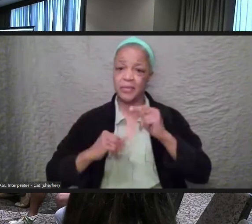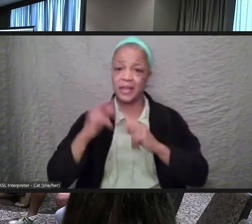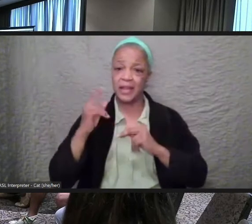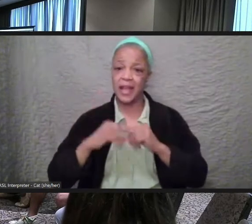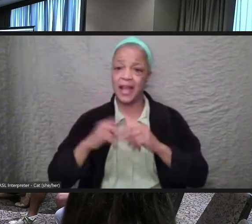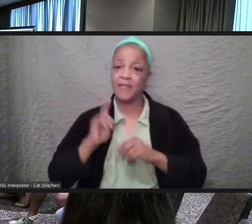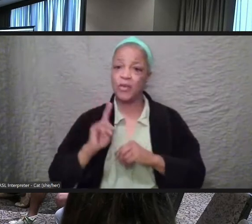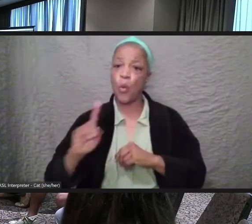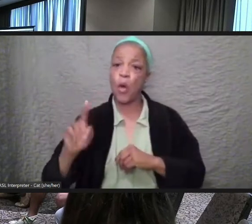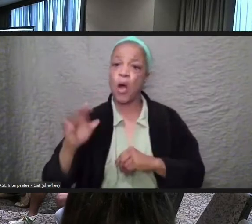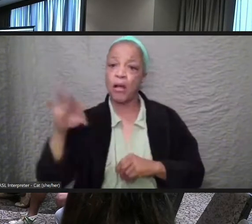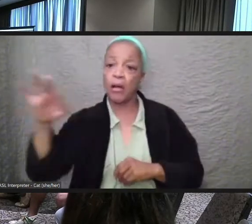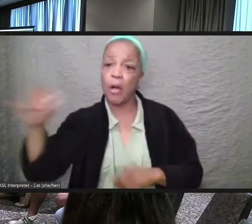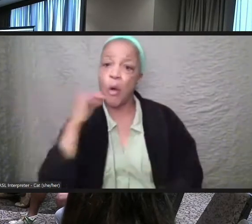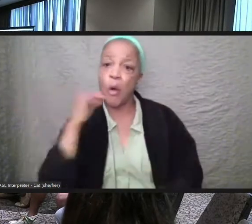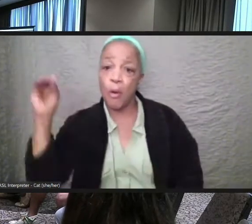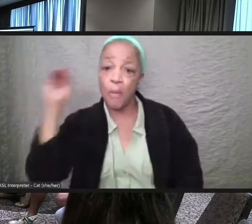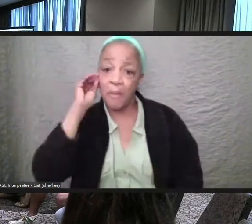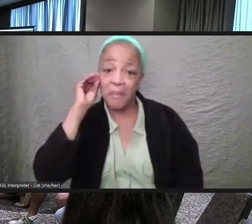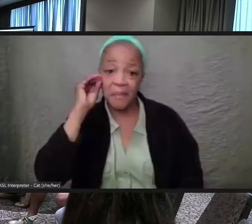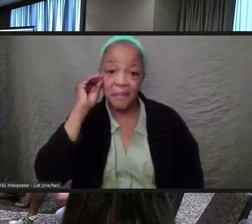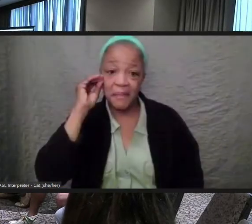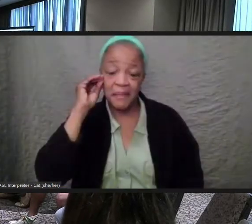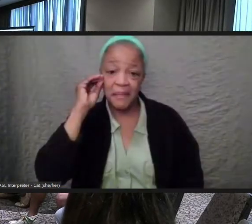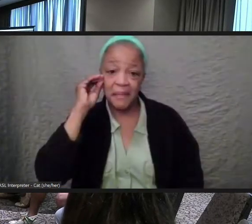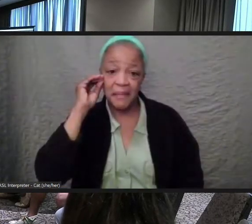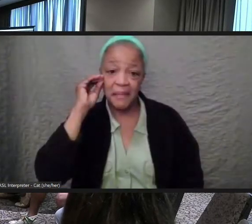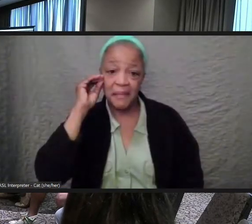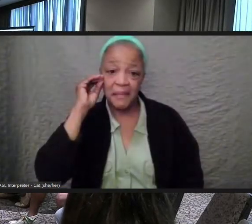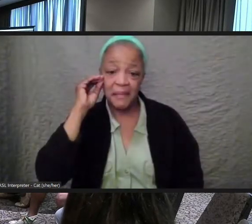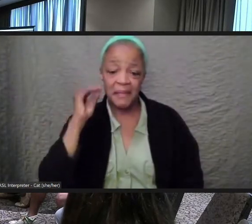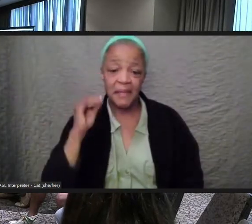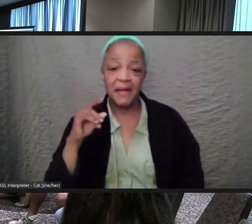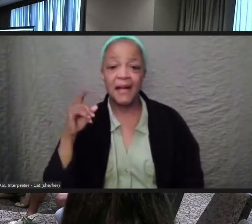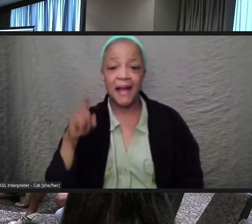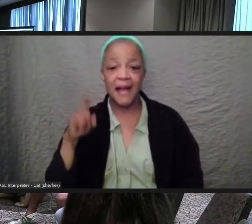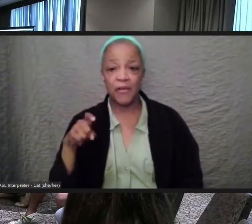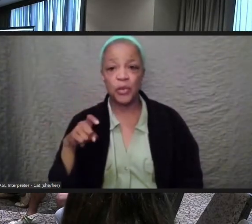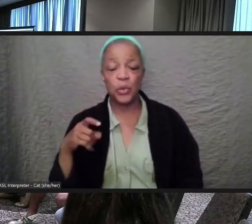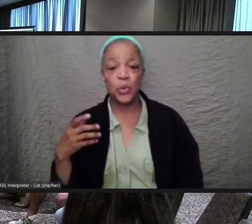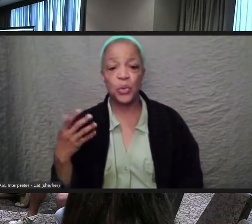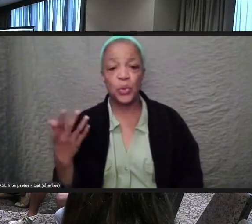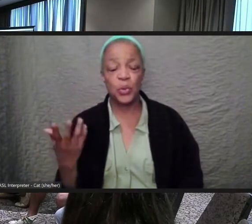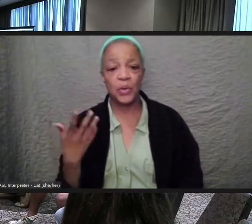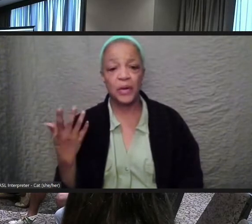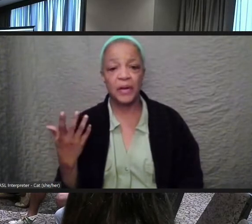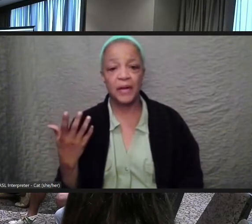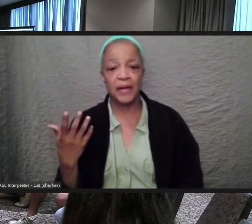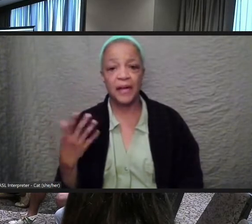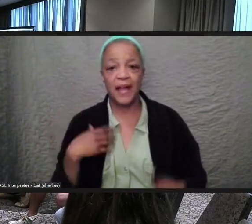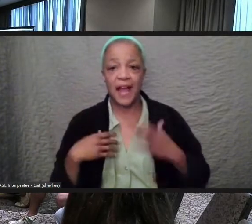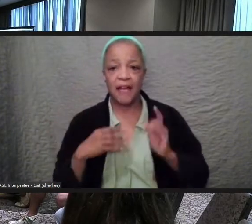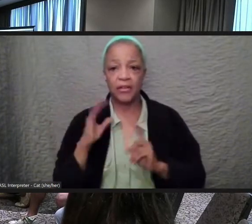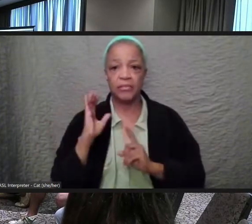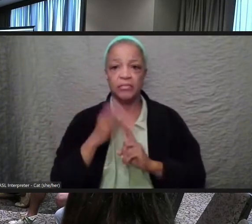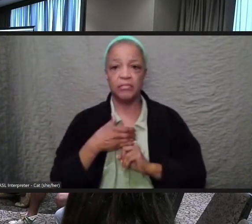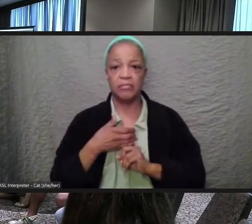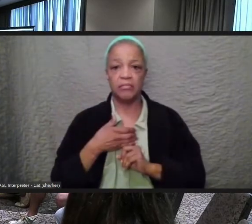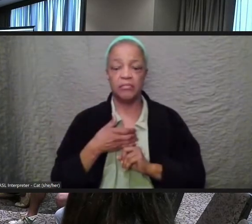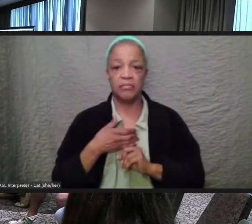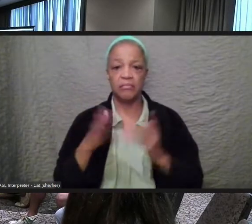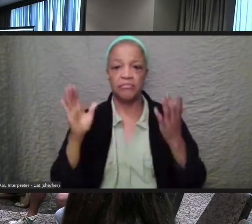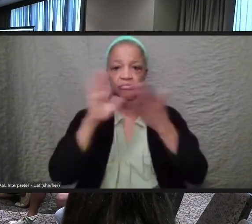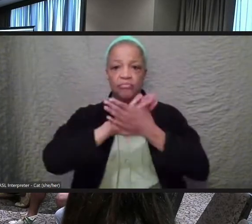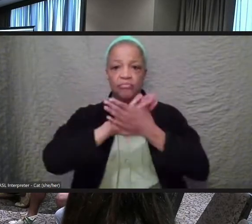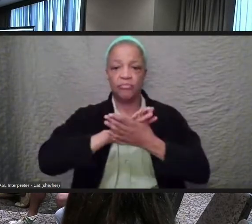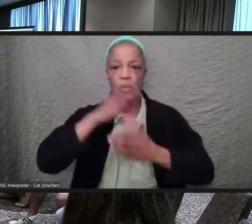walk home. And I have to, you know, have a veneer. I have to, you know,